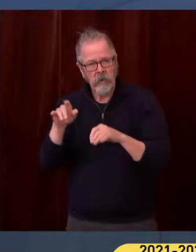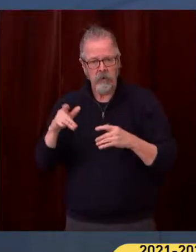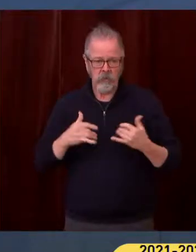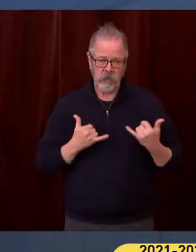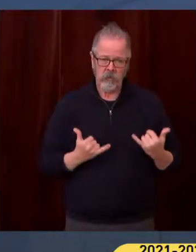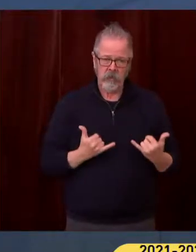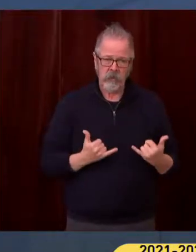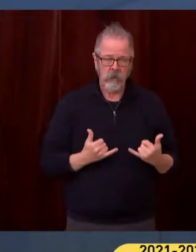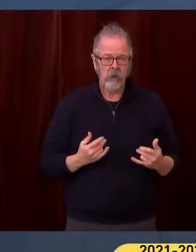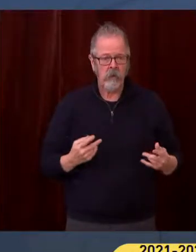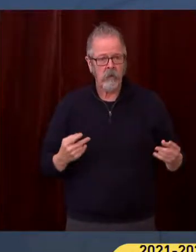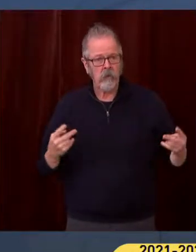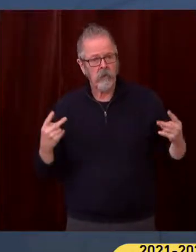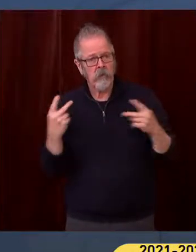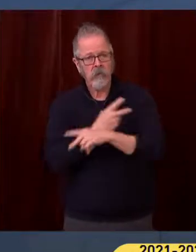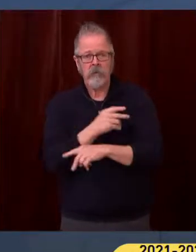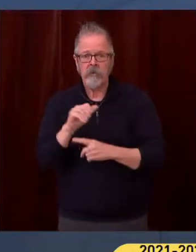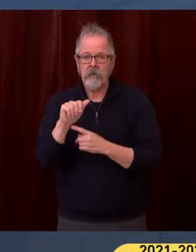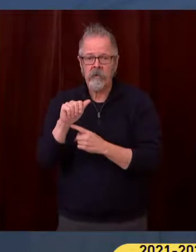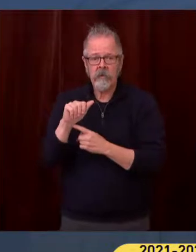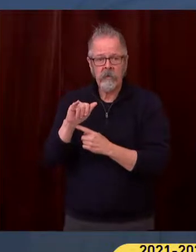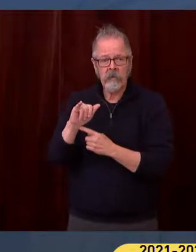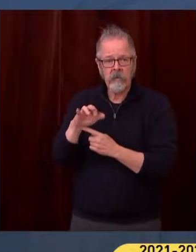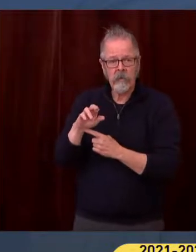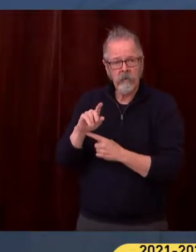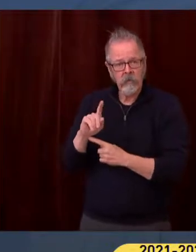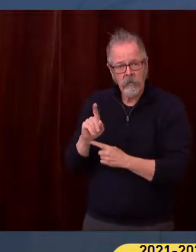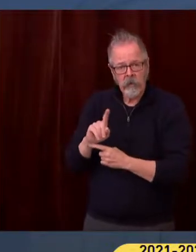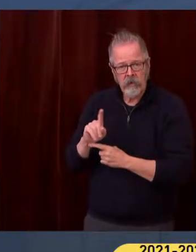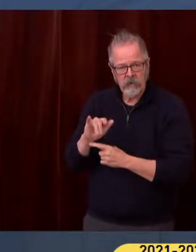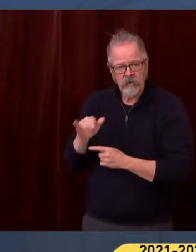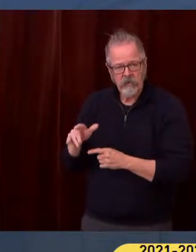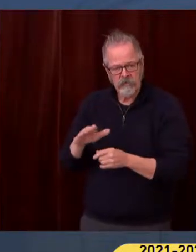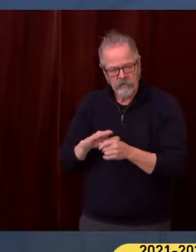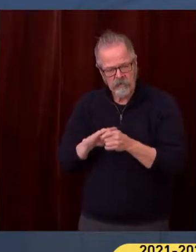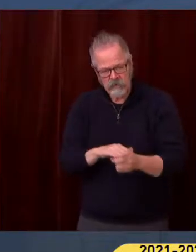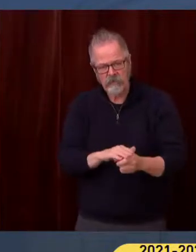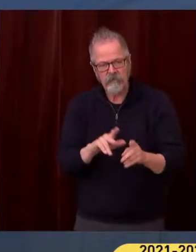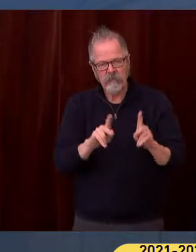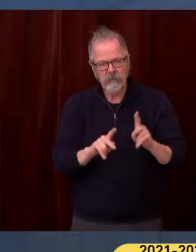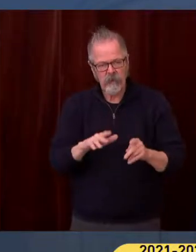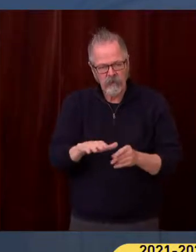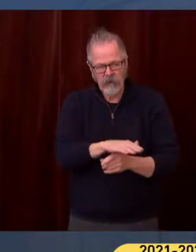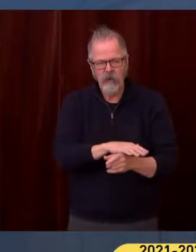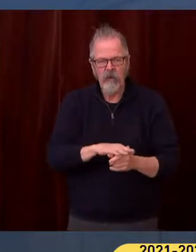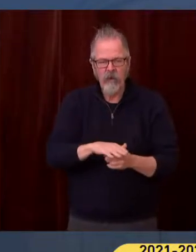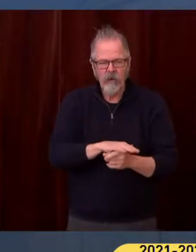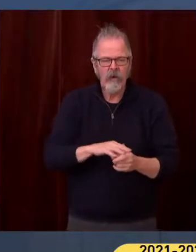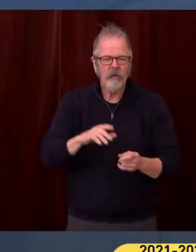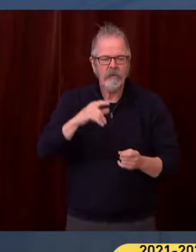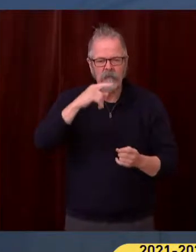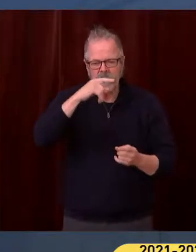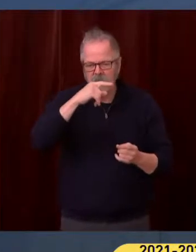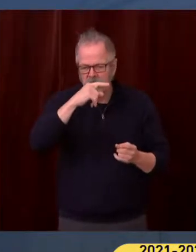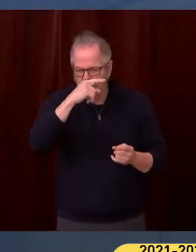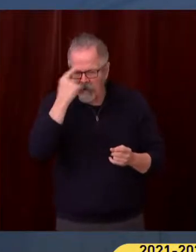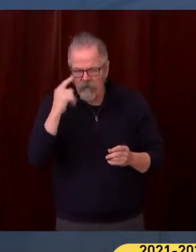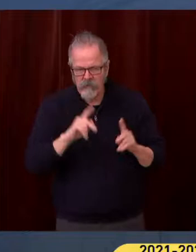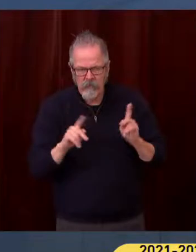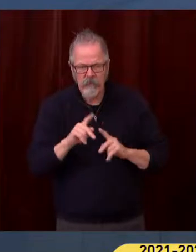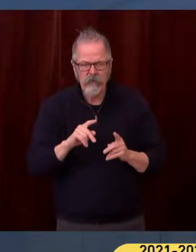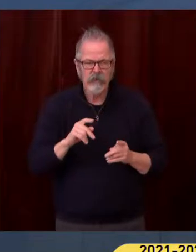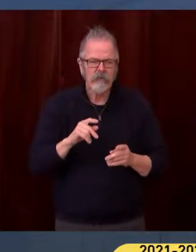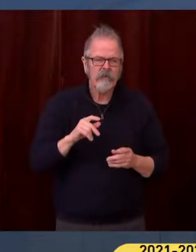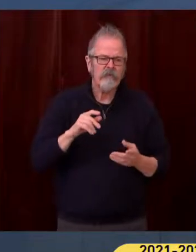Washingtonians who suffer the worst impacts of that harmful air pollution. We can also invest in rural economies throughout Washington State,